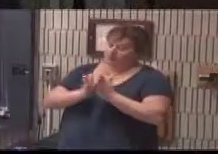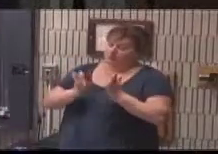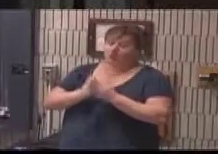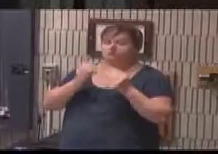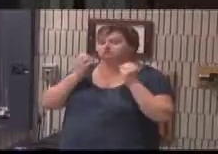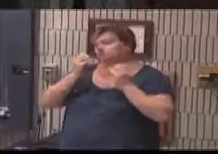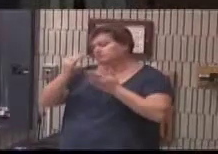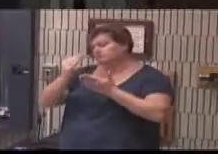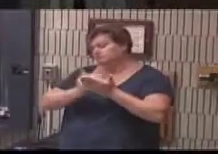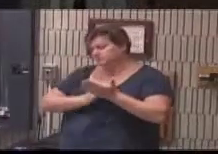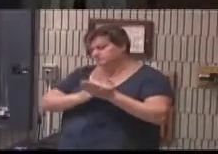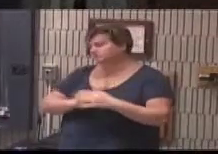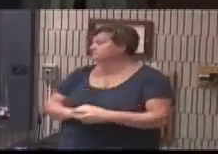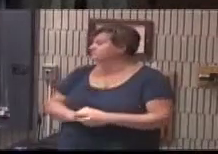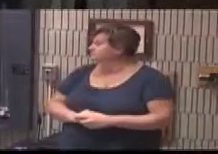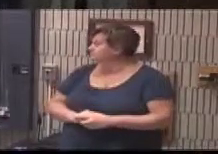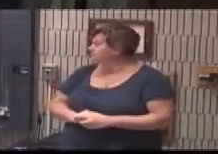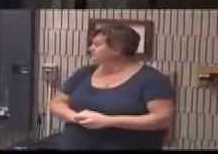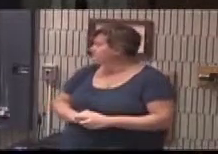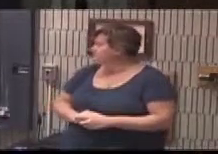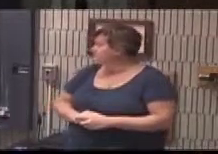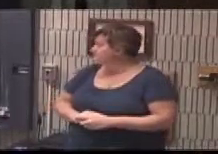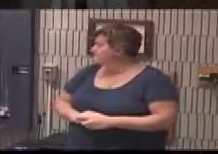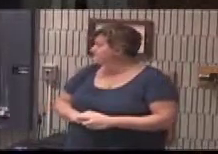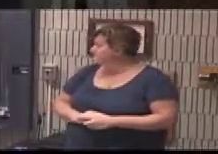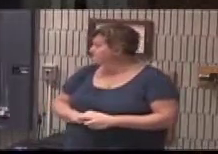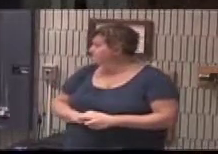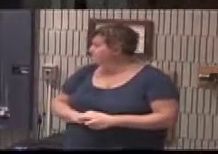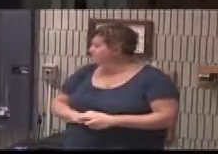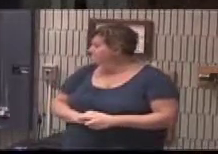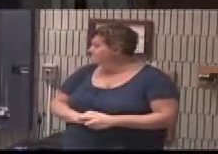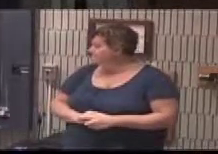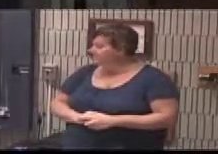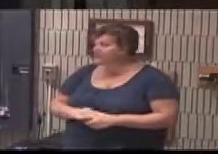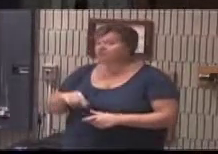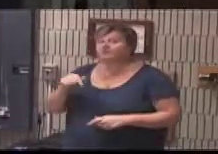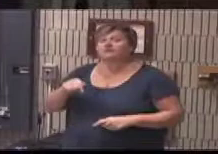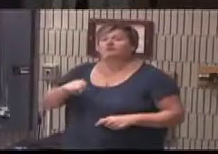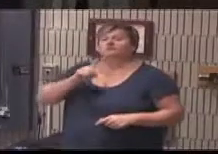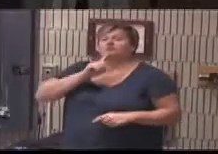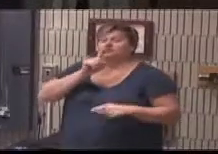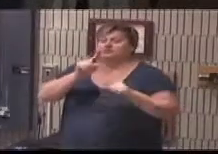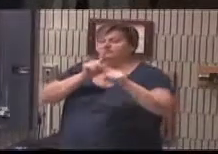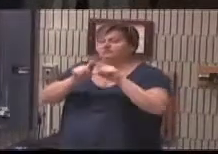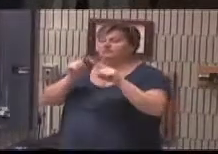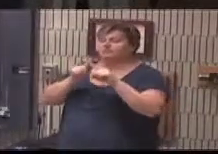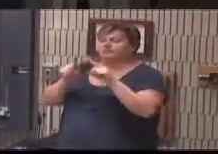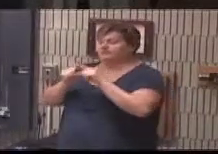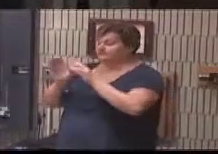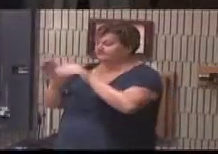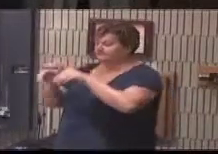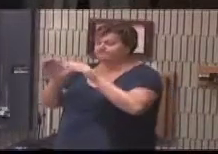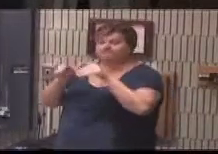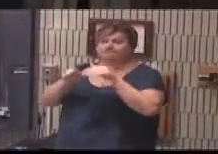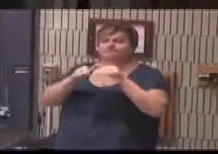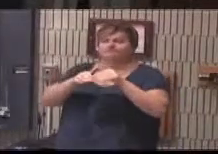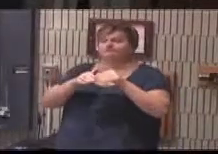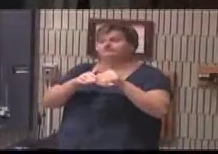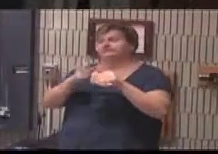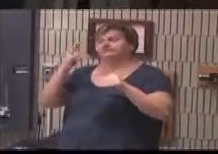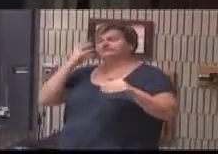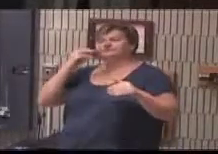is one of them. I'd like to mention, too, that this is really a multidisciplinary kind